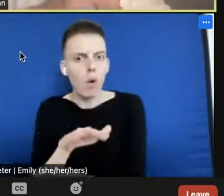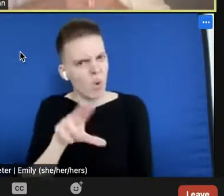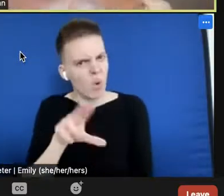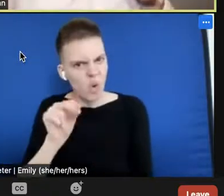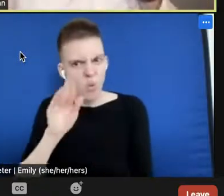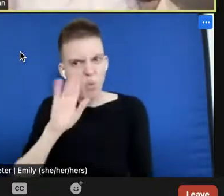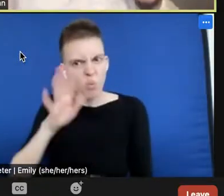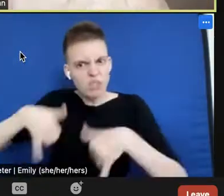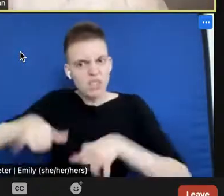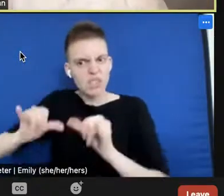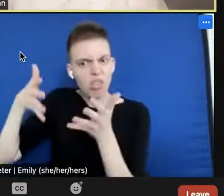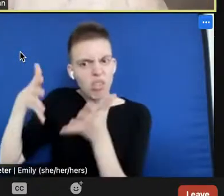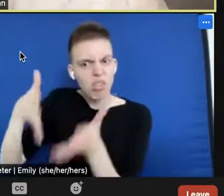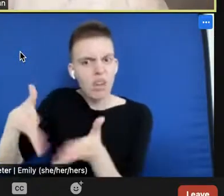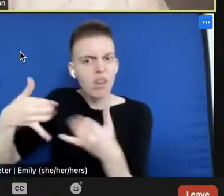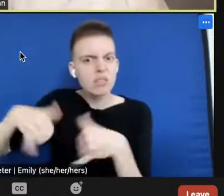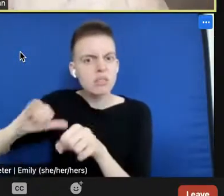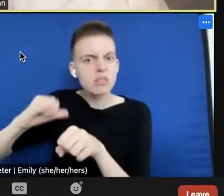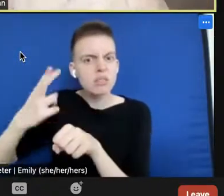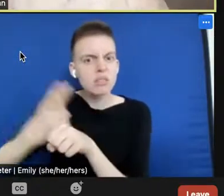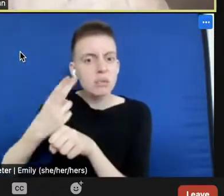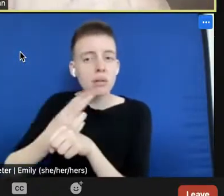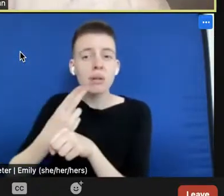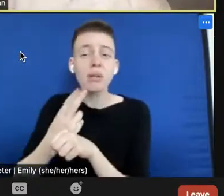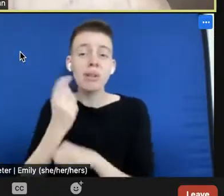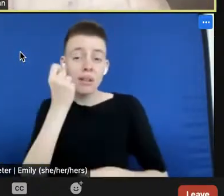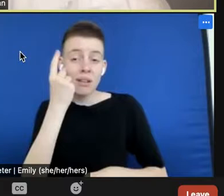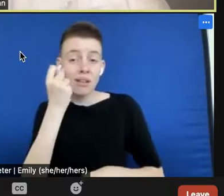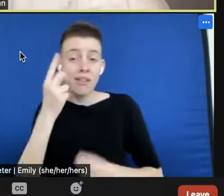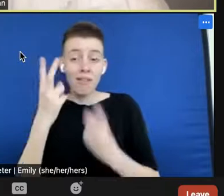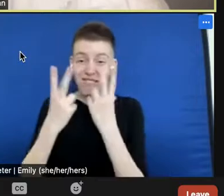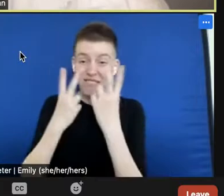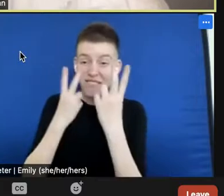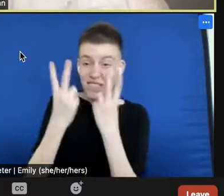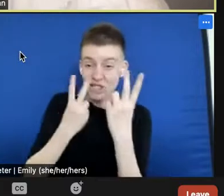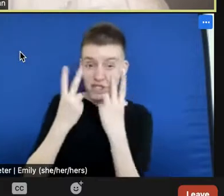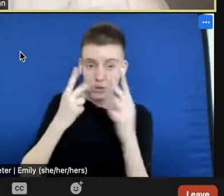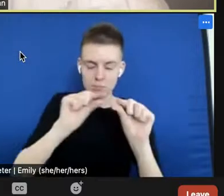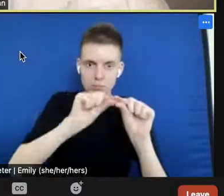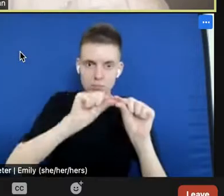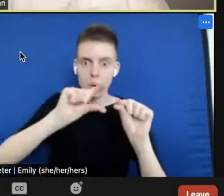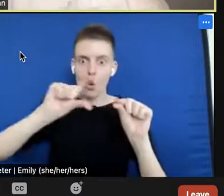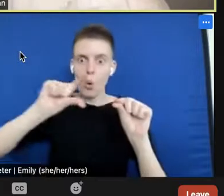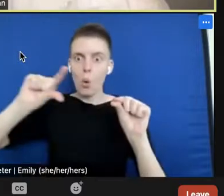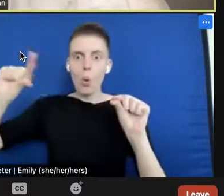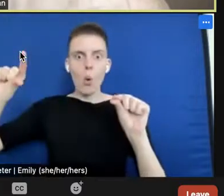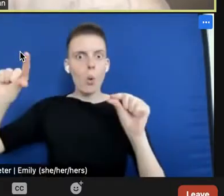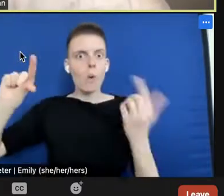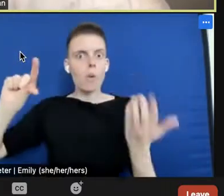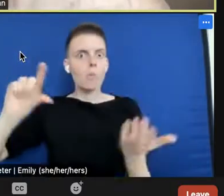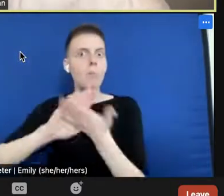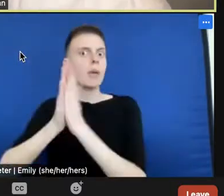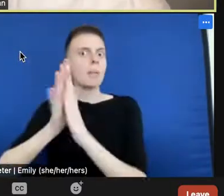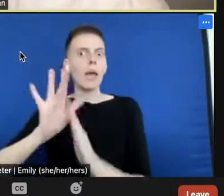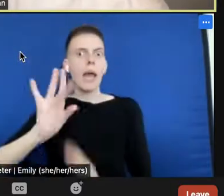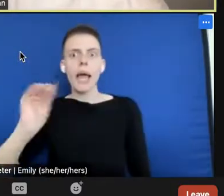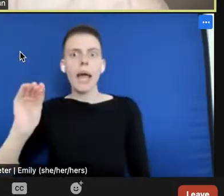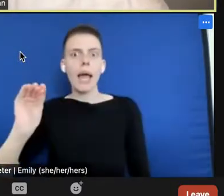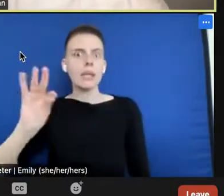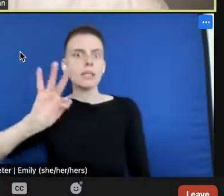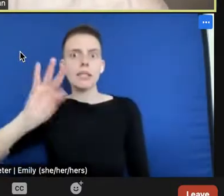the things we read about vision being something between 80 and 90-something% of how we learn, that it will become